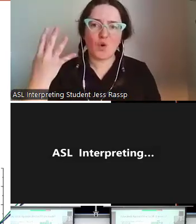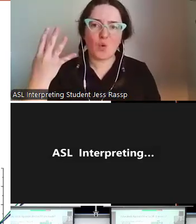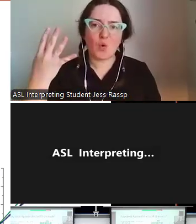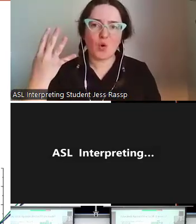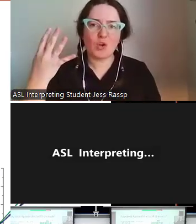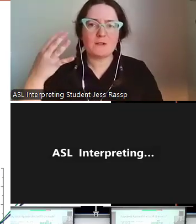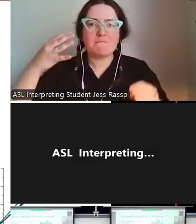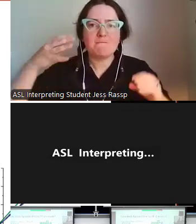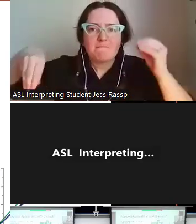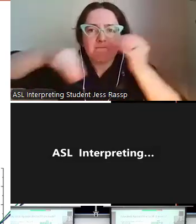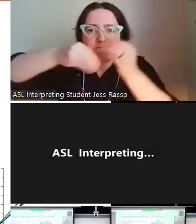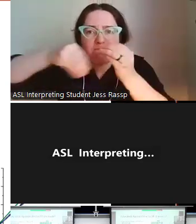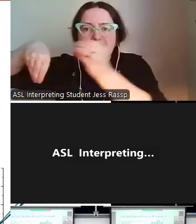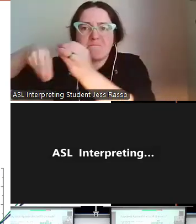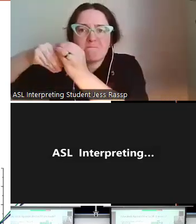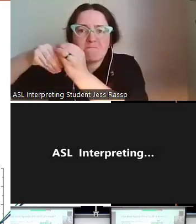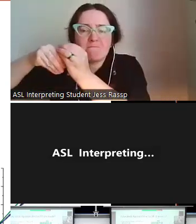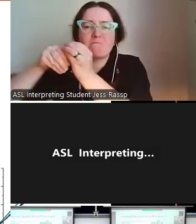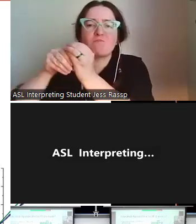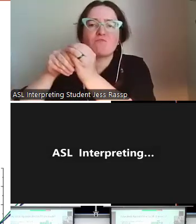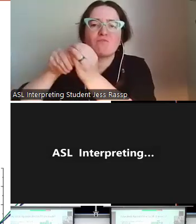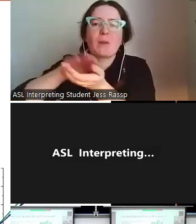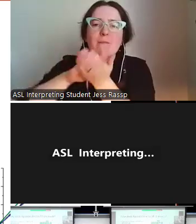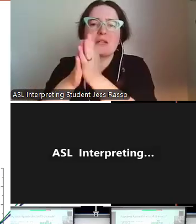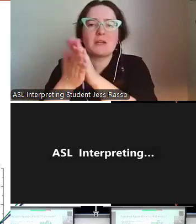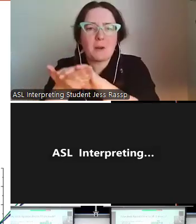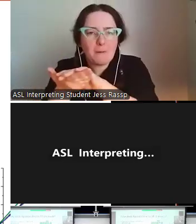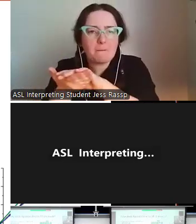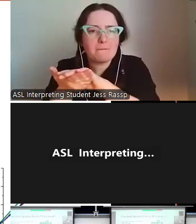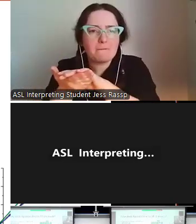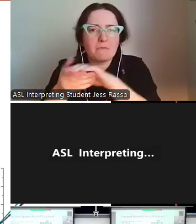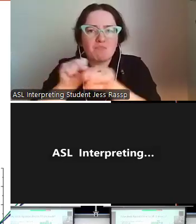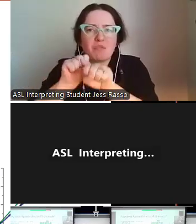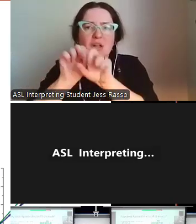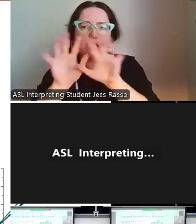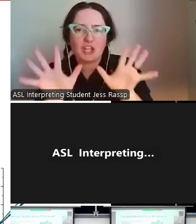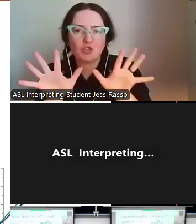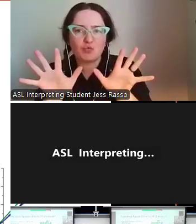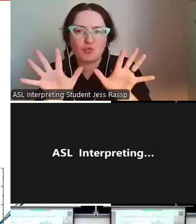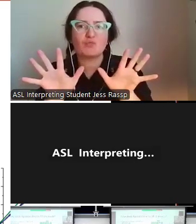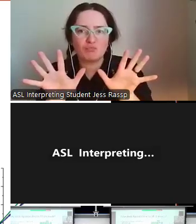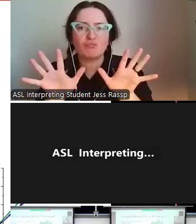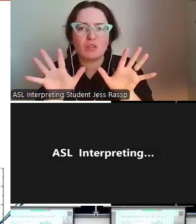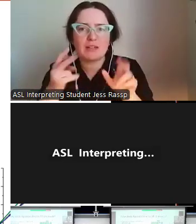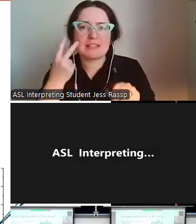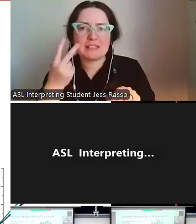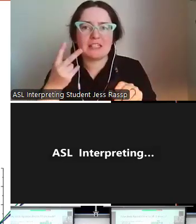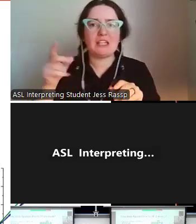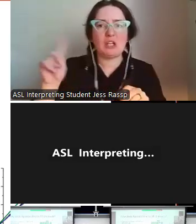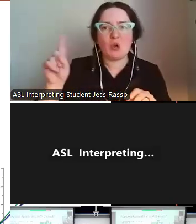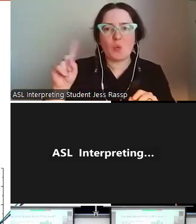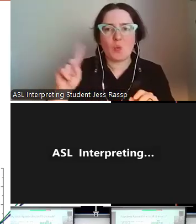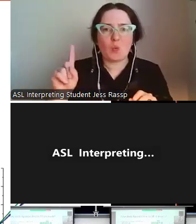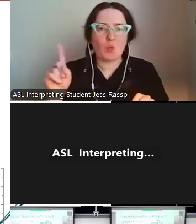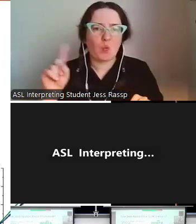crystallize, so they created this other one that could crystallize. And then that's how to see where it bound, right? They knew